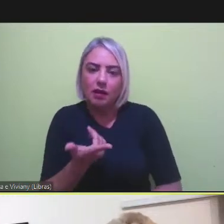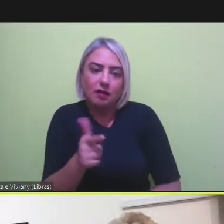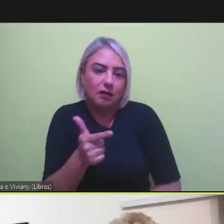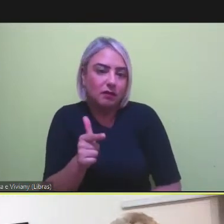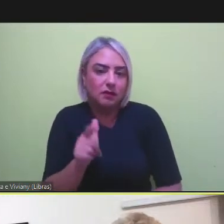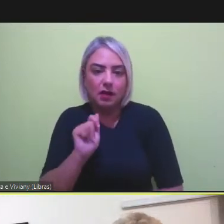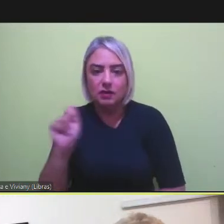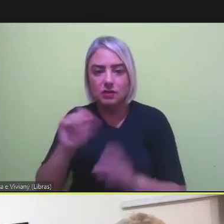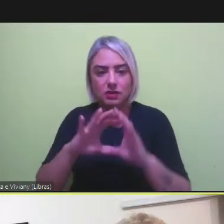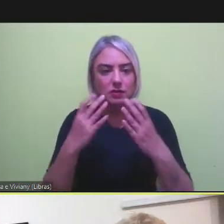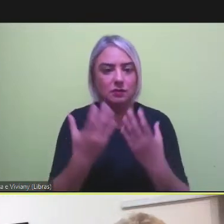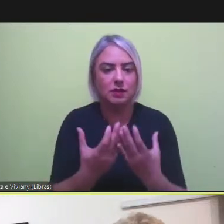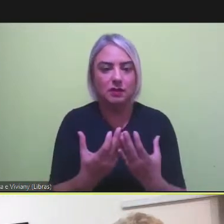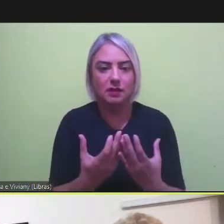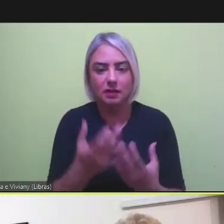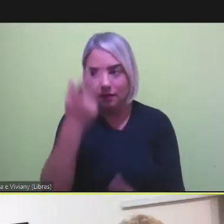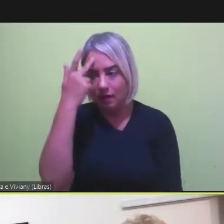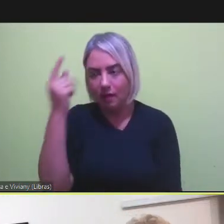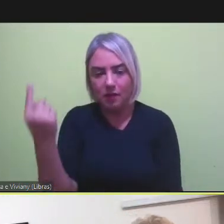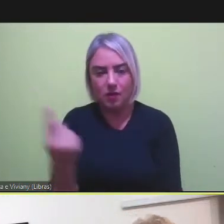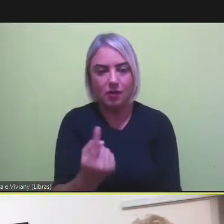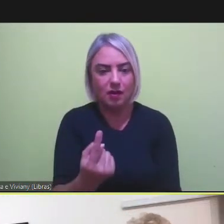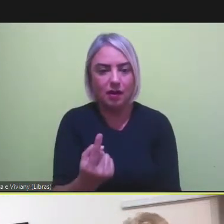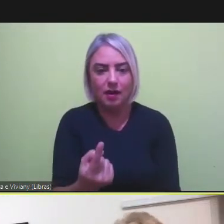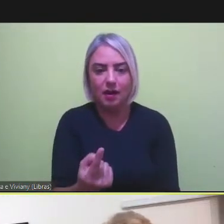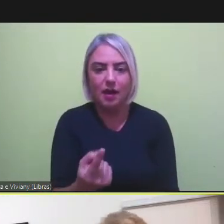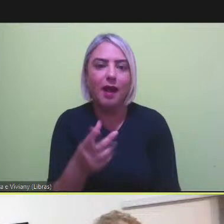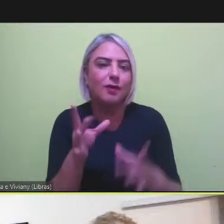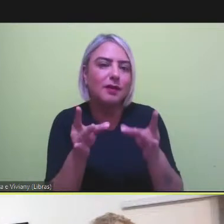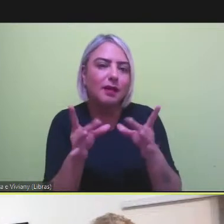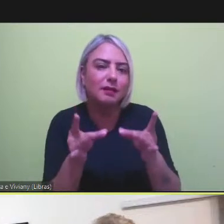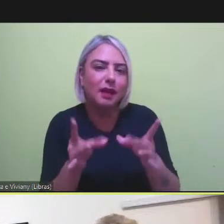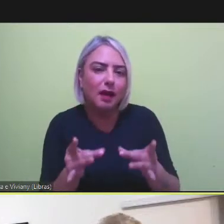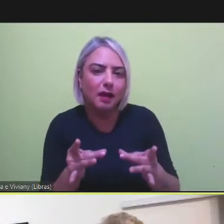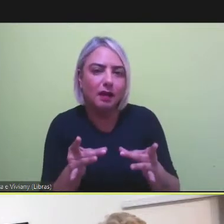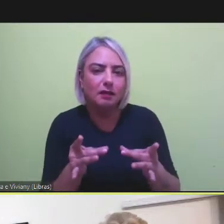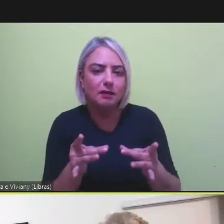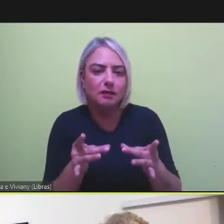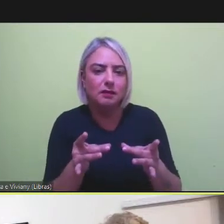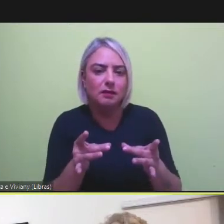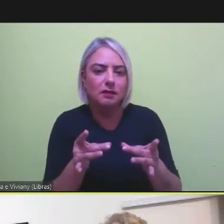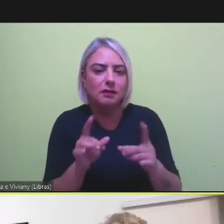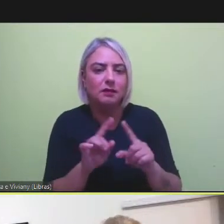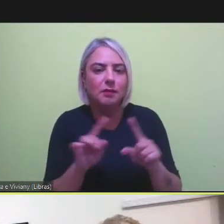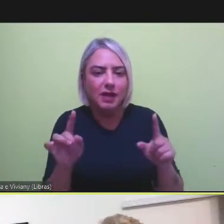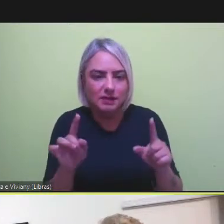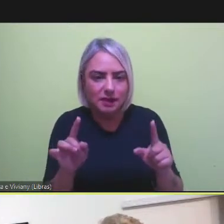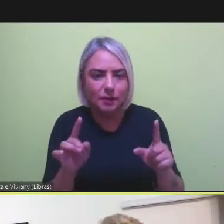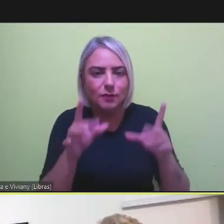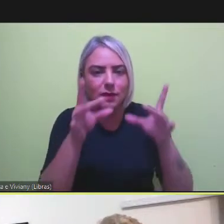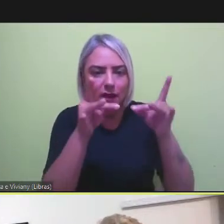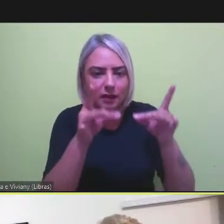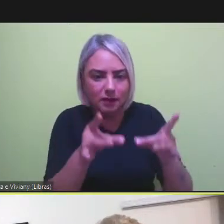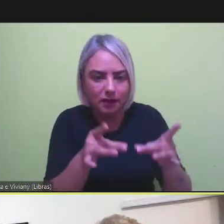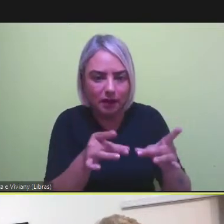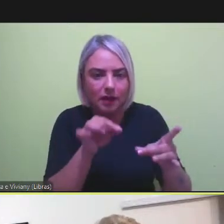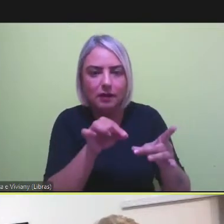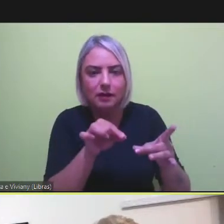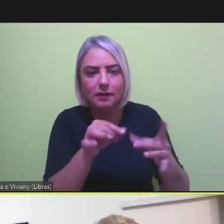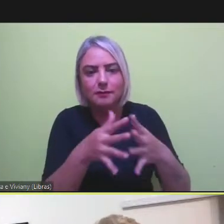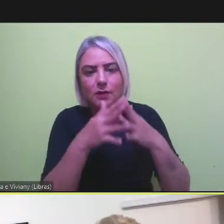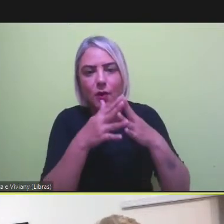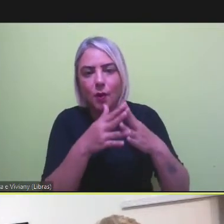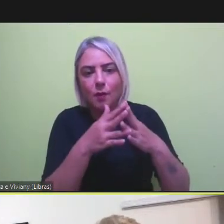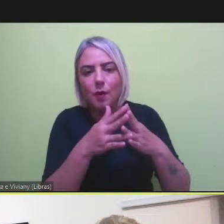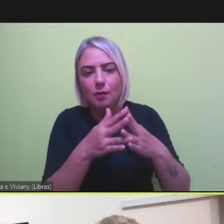healthcare teams cannot have community agent. This is something that, oh, it is a detail, just as there's just something,